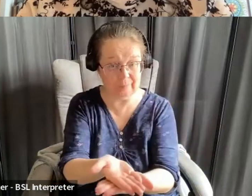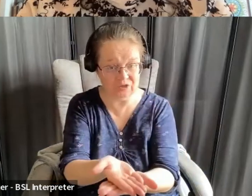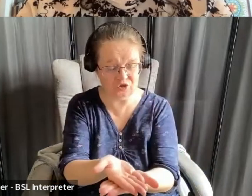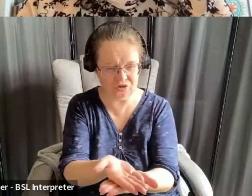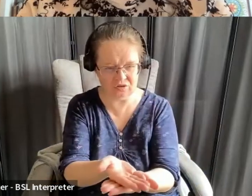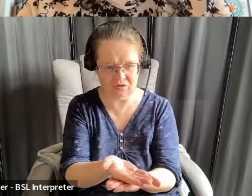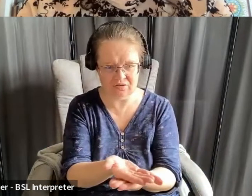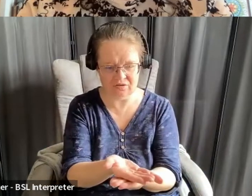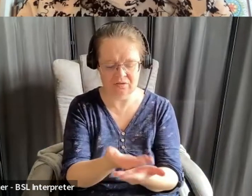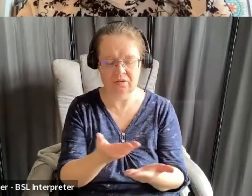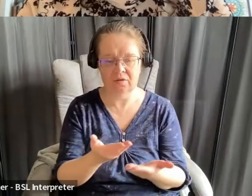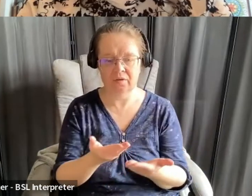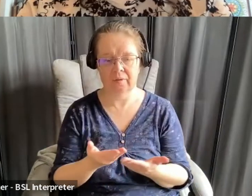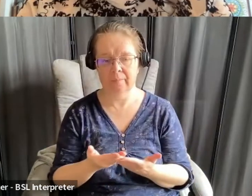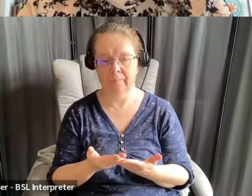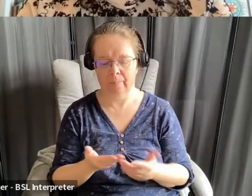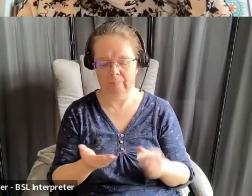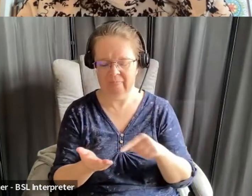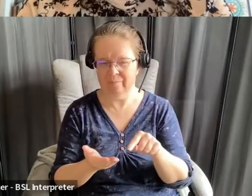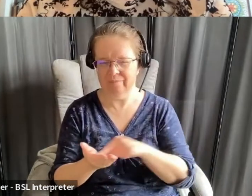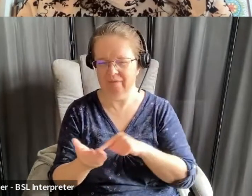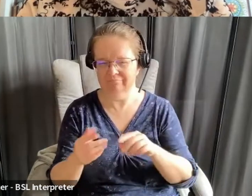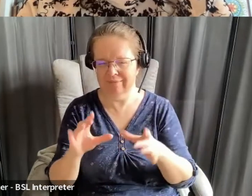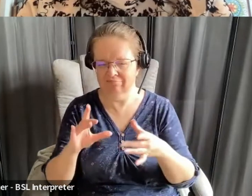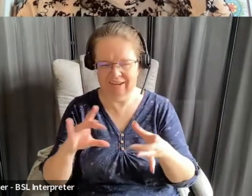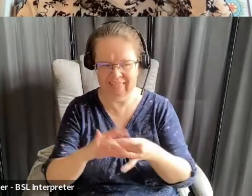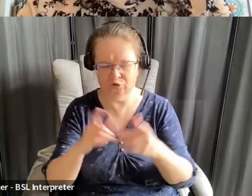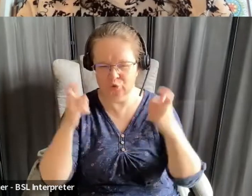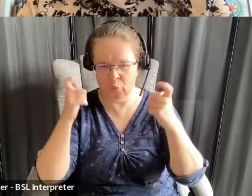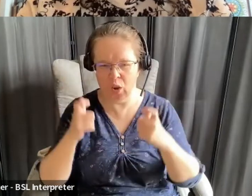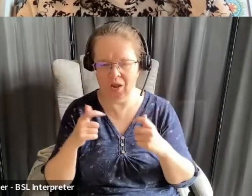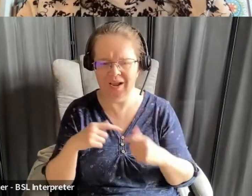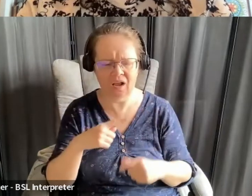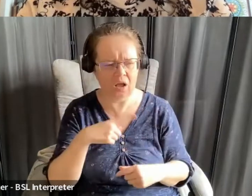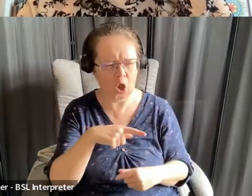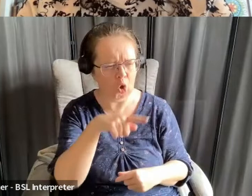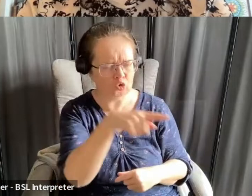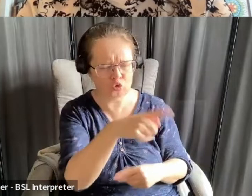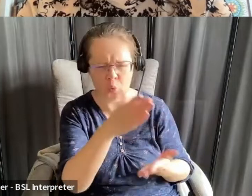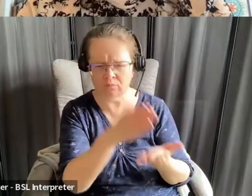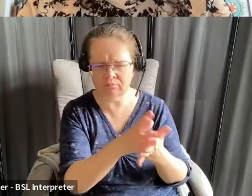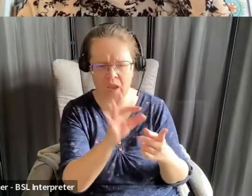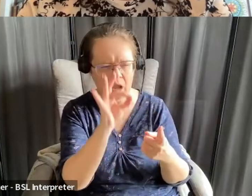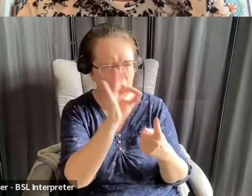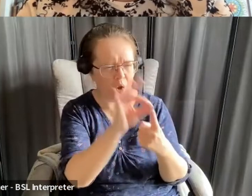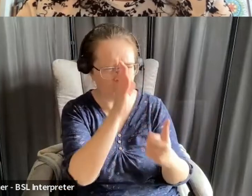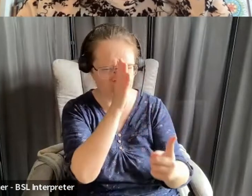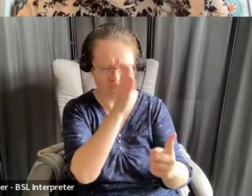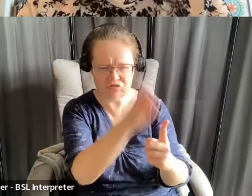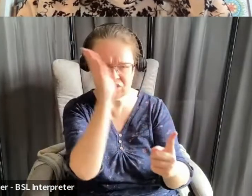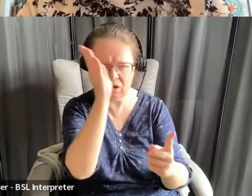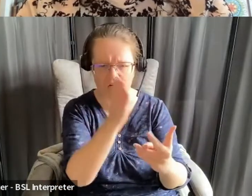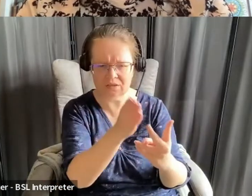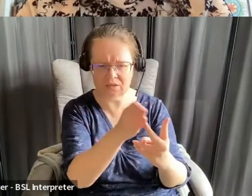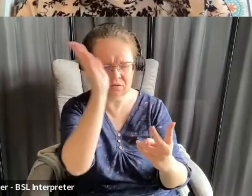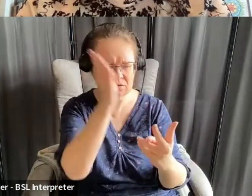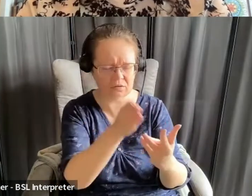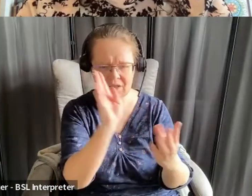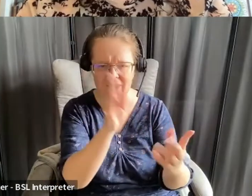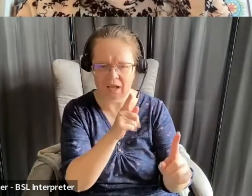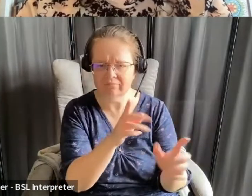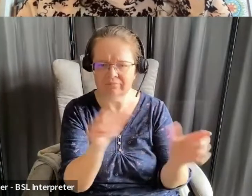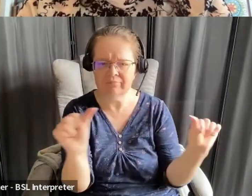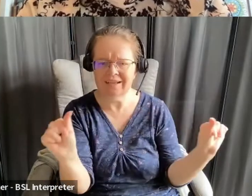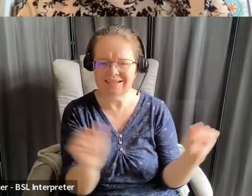complex, slightly arcane question of law, is that you are incredibly precise and incredibly succinct